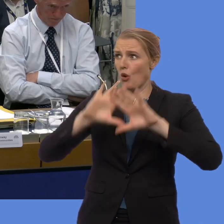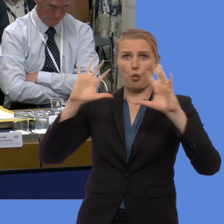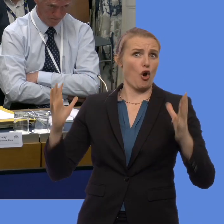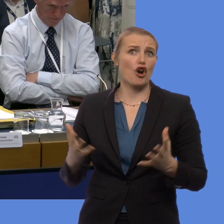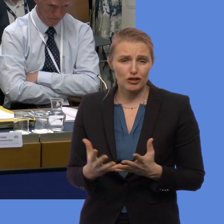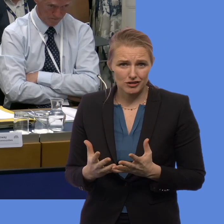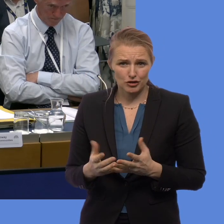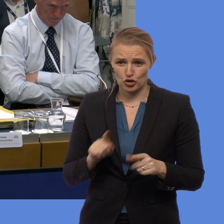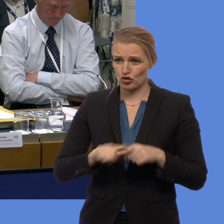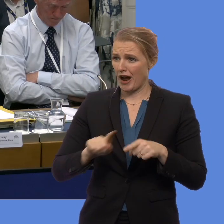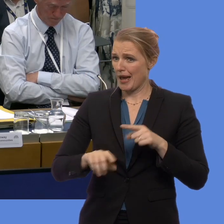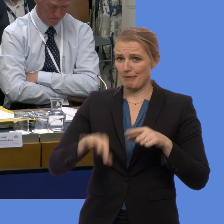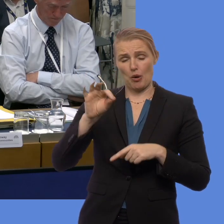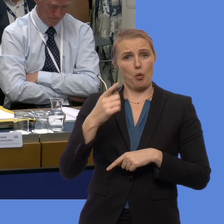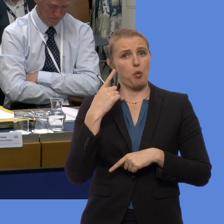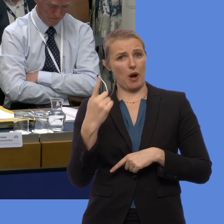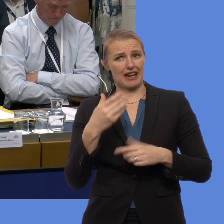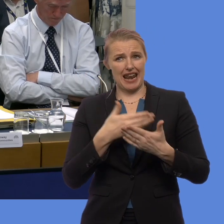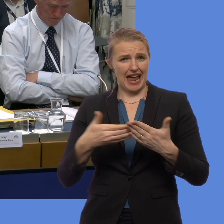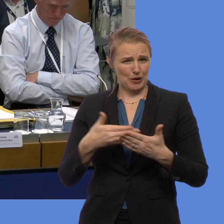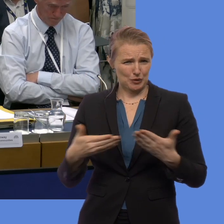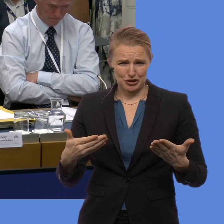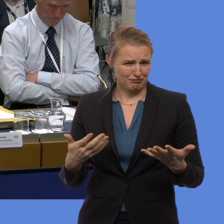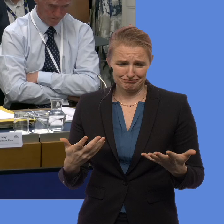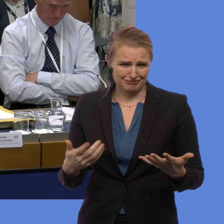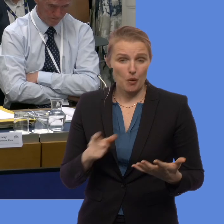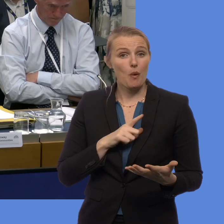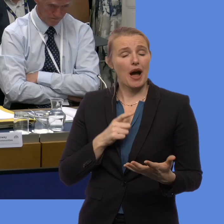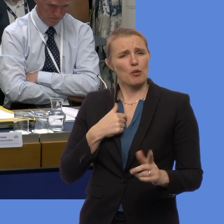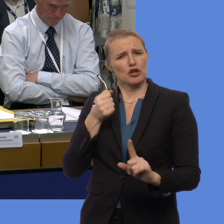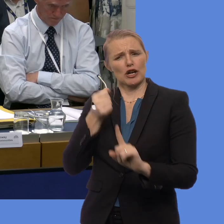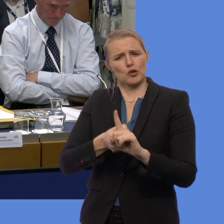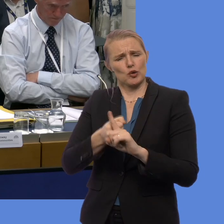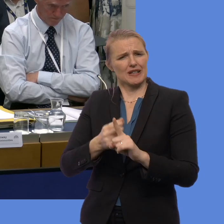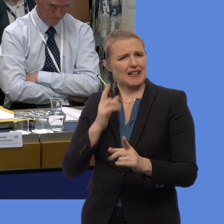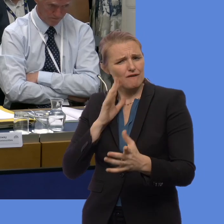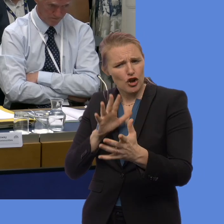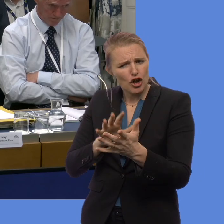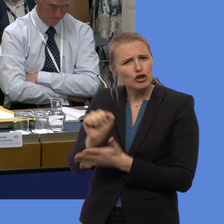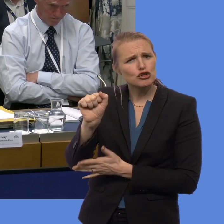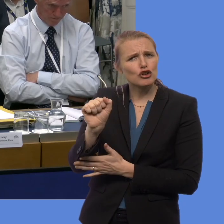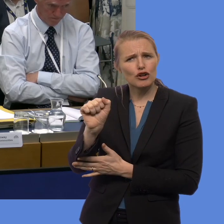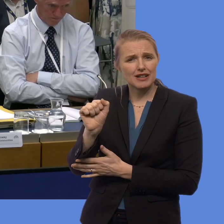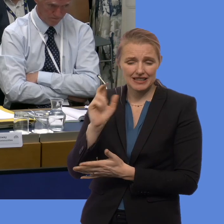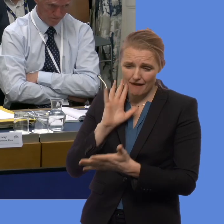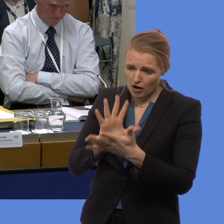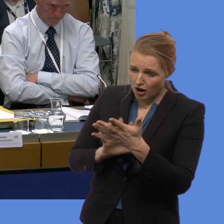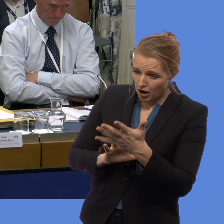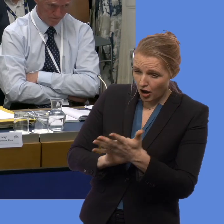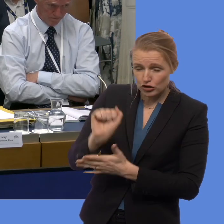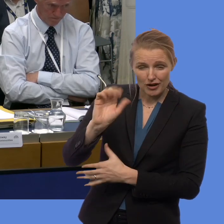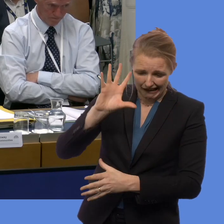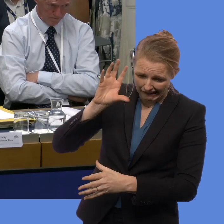to standardise it, because I suppose that we're making the case for deaf culture is very much ingrained in their language,